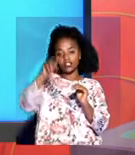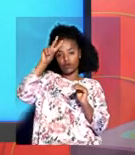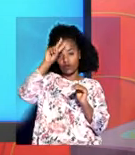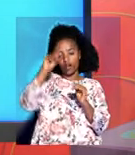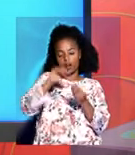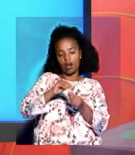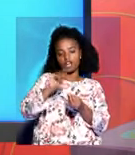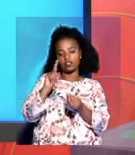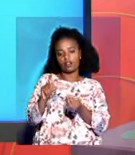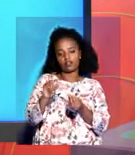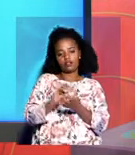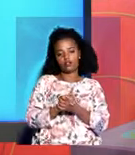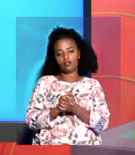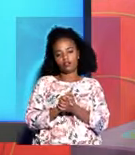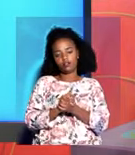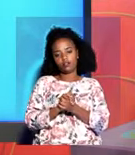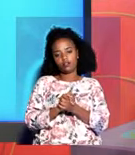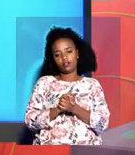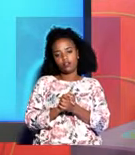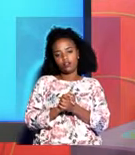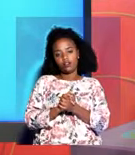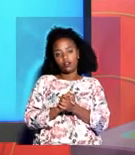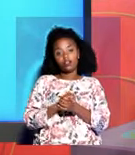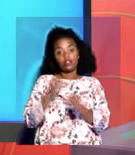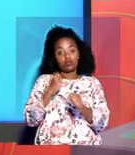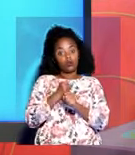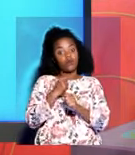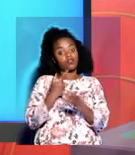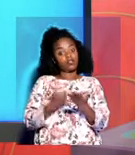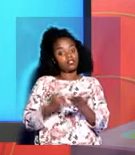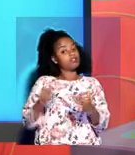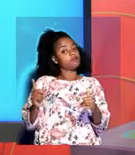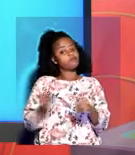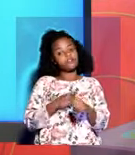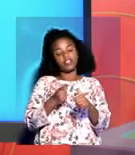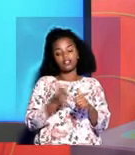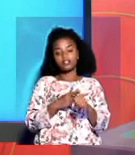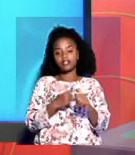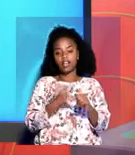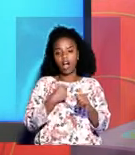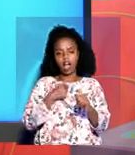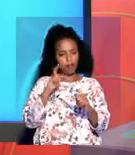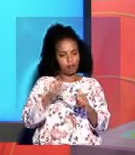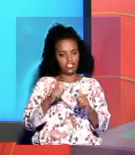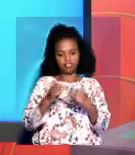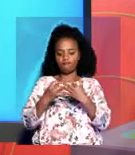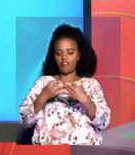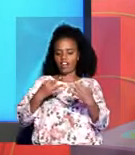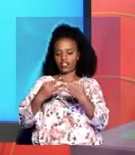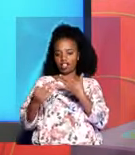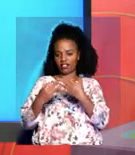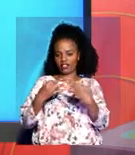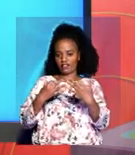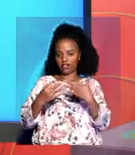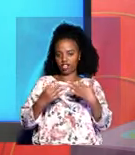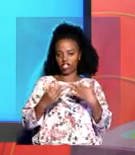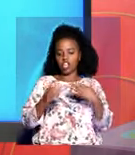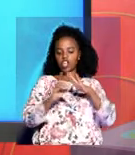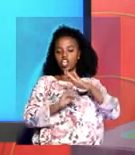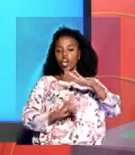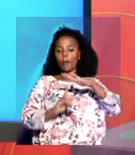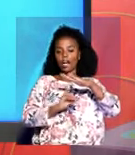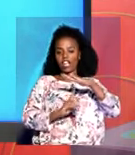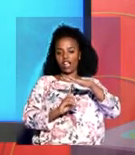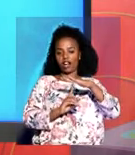squared plus x. To solve this, first I need to factorize the